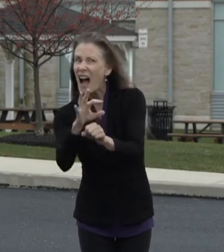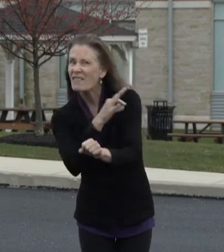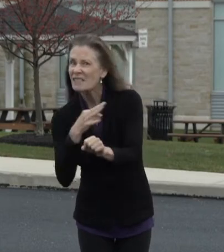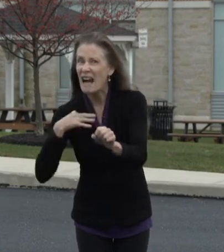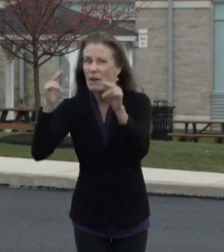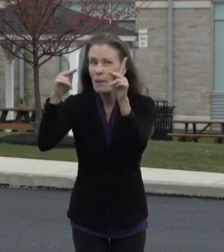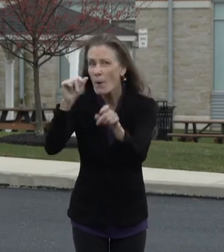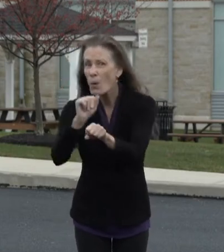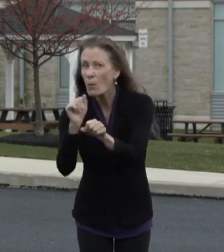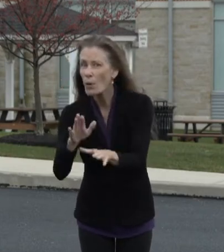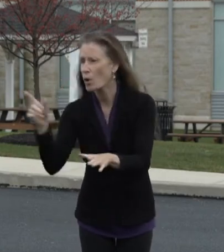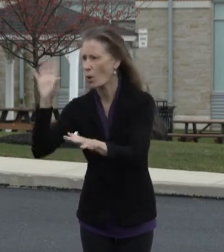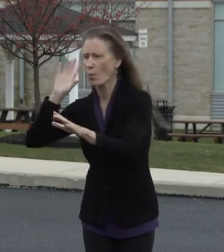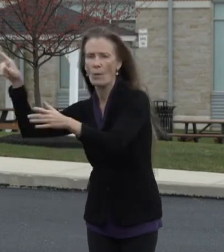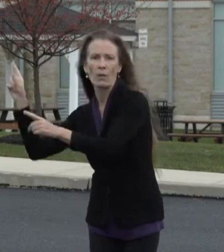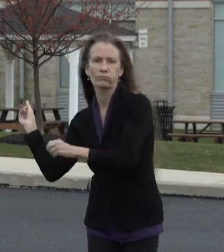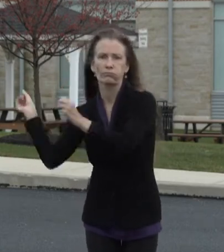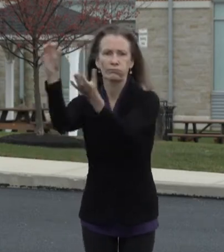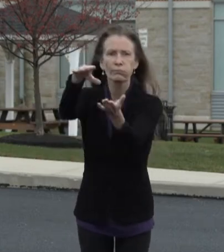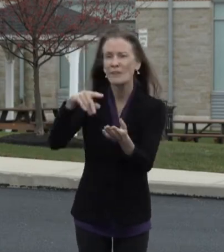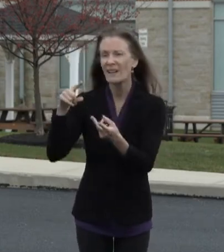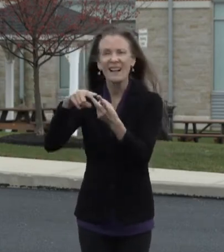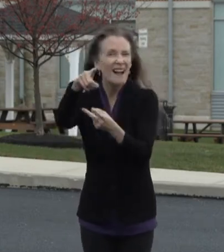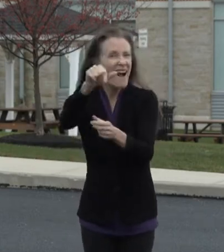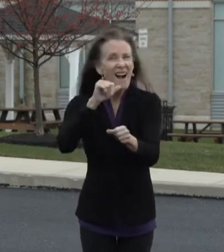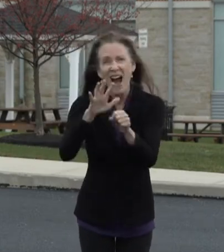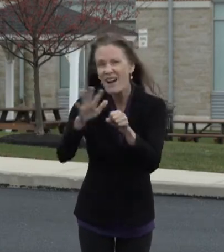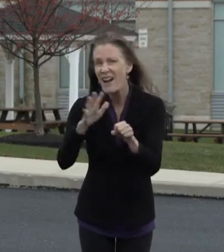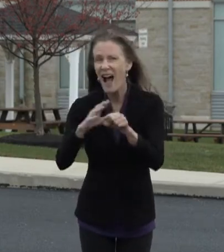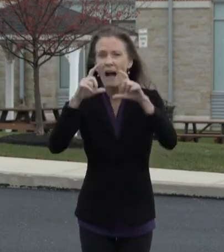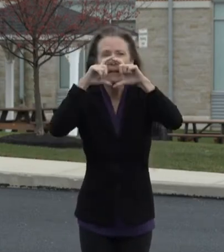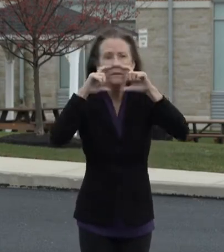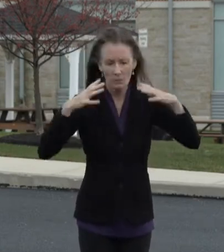a 24/7 call line, and more and more.